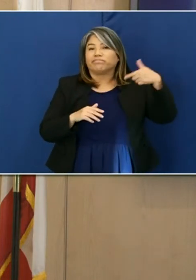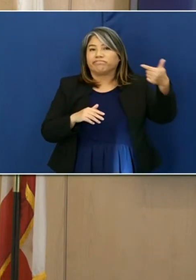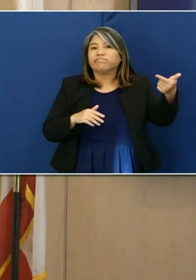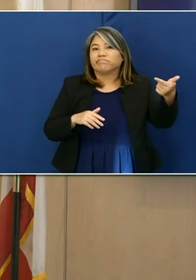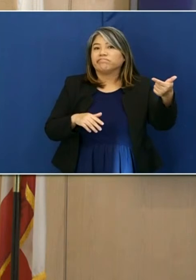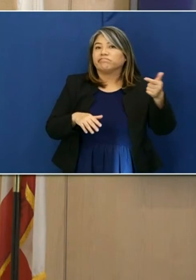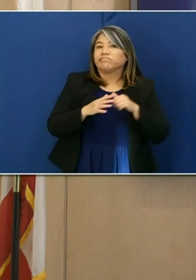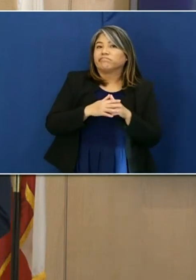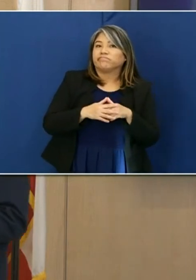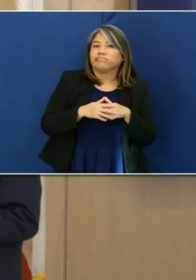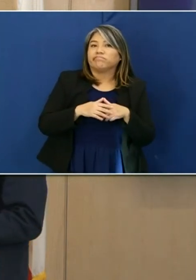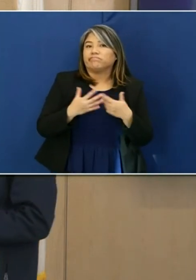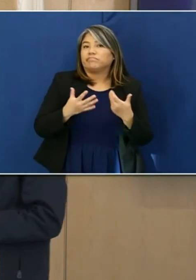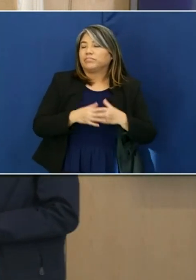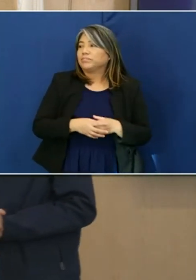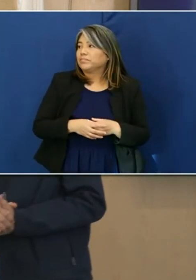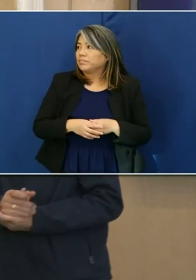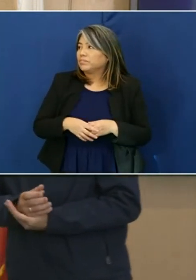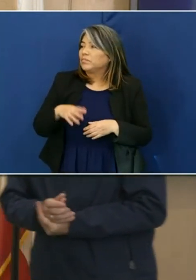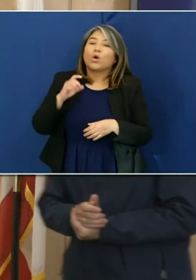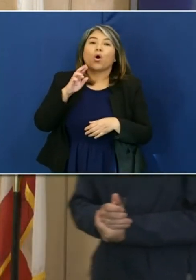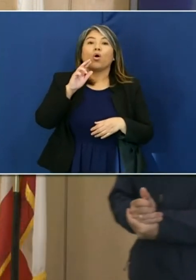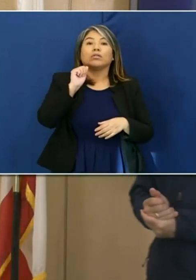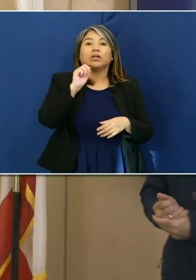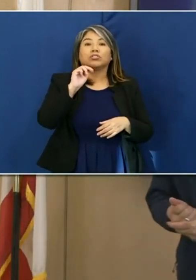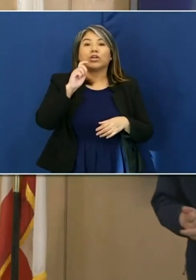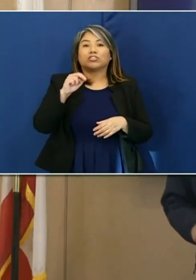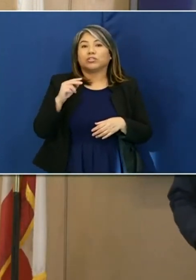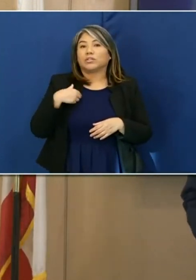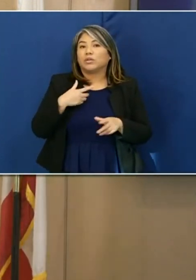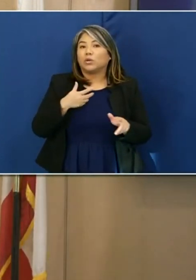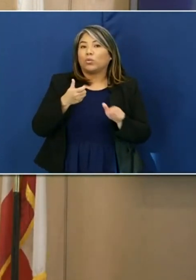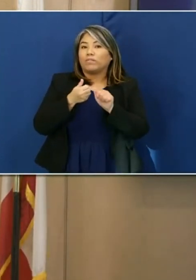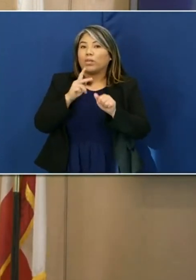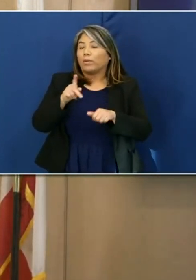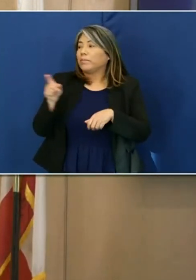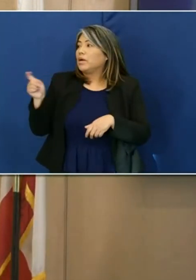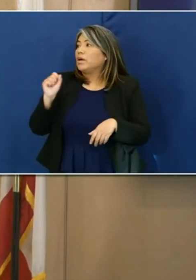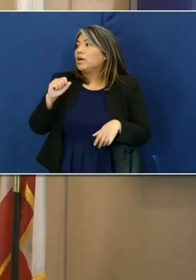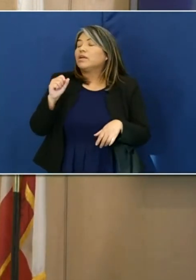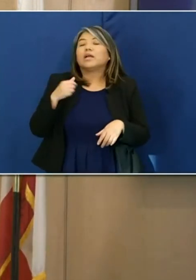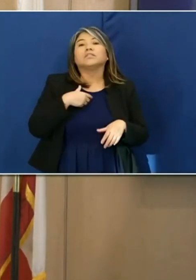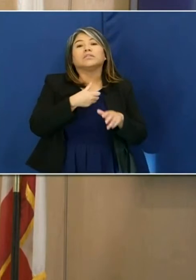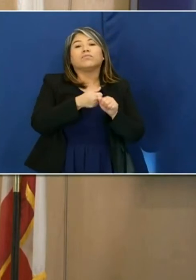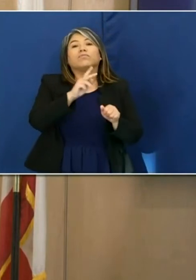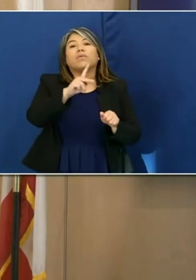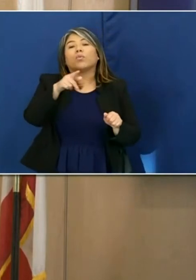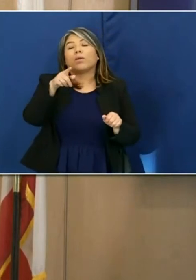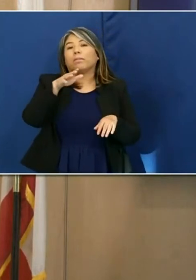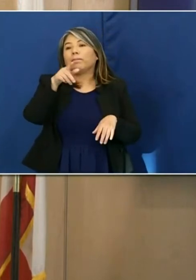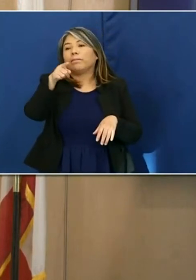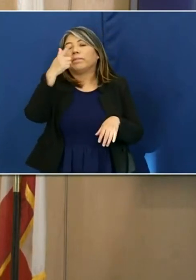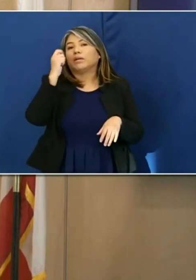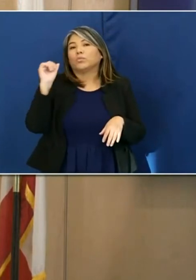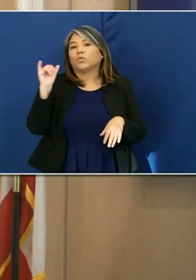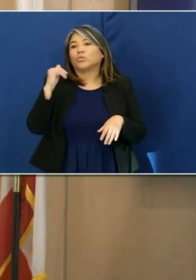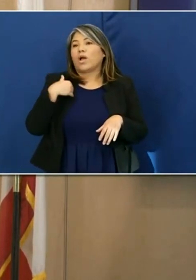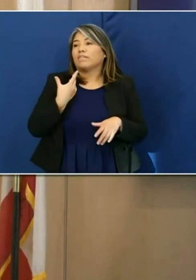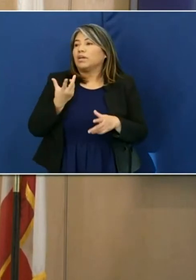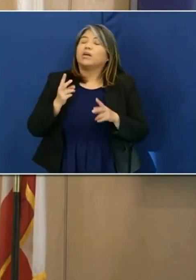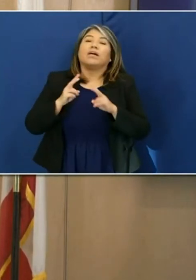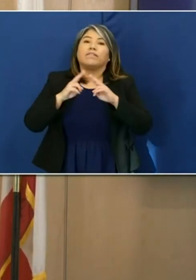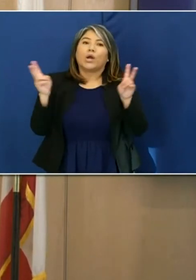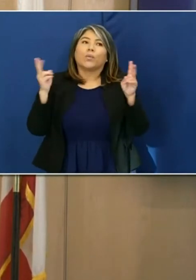you, Dr. I'm sorry, Dr. Anderson has a quick follow-up to that too. Yeah, let me just quickly follow up on that, because we also have very